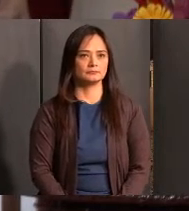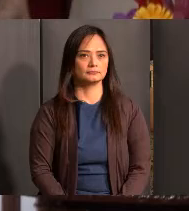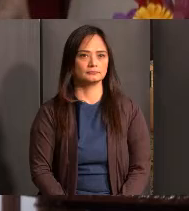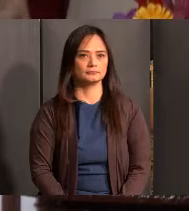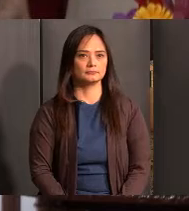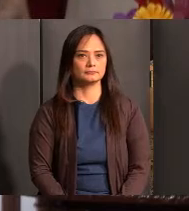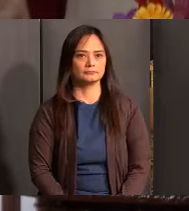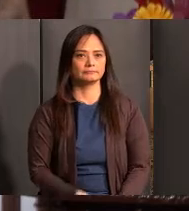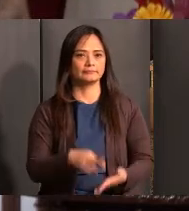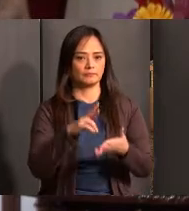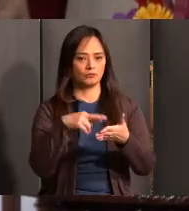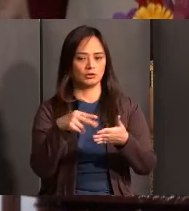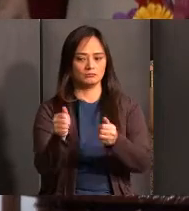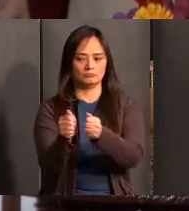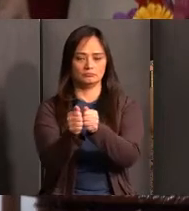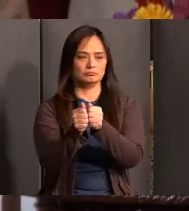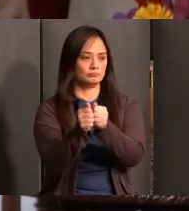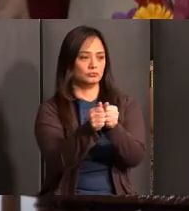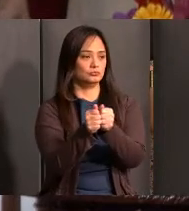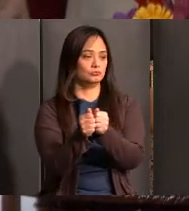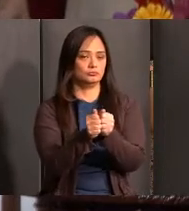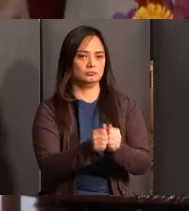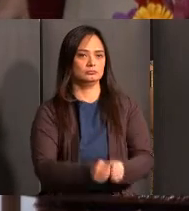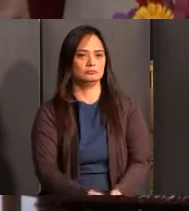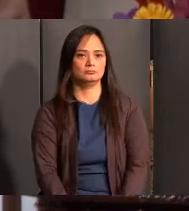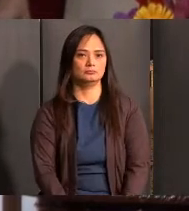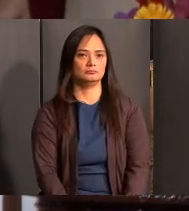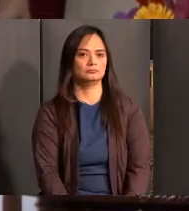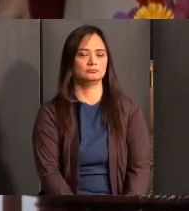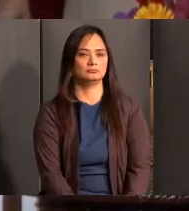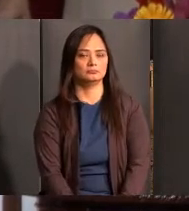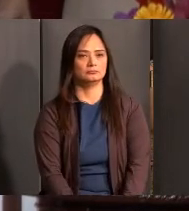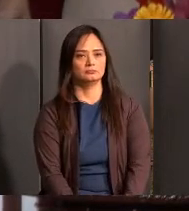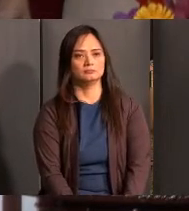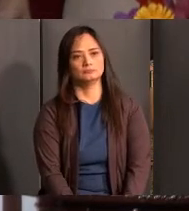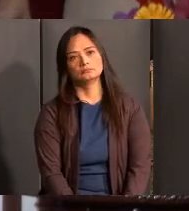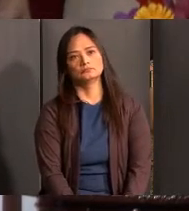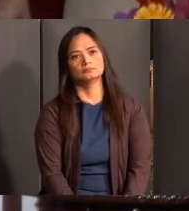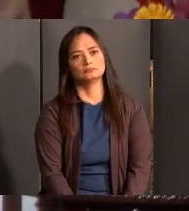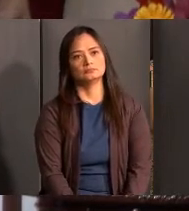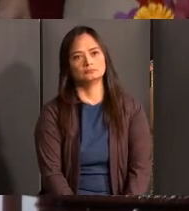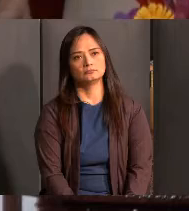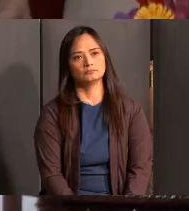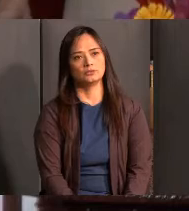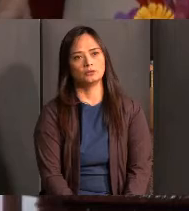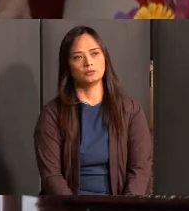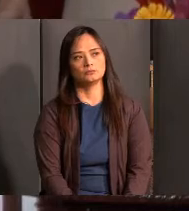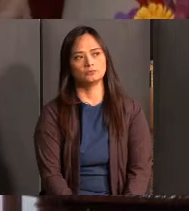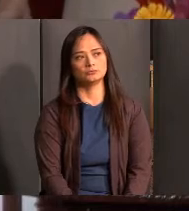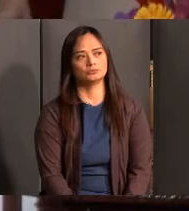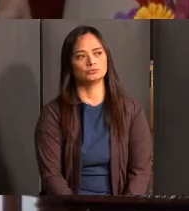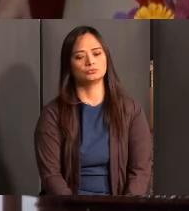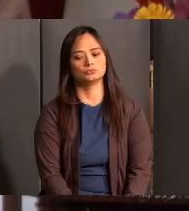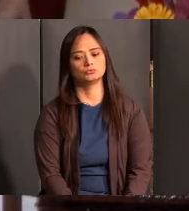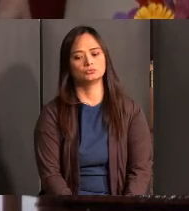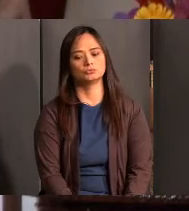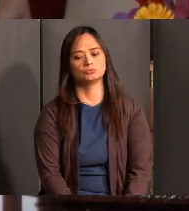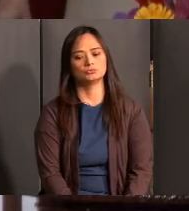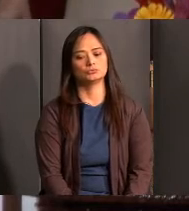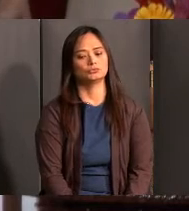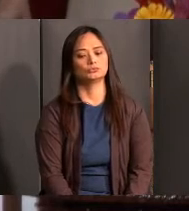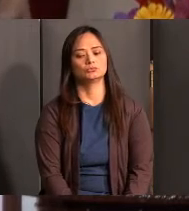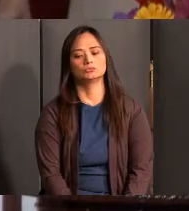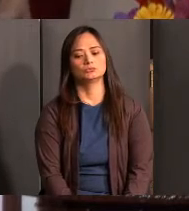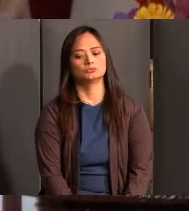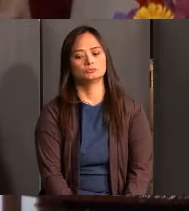May you read with me? Basahin natin sabay-sabay ang mga talatang ito. Okay? Ready now? The verses, of course, are up